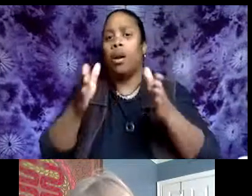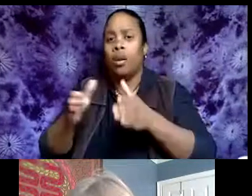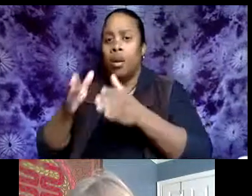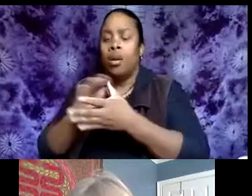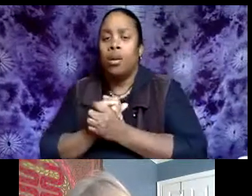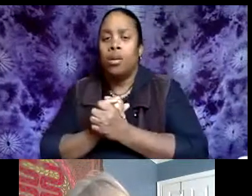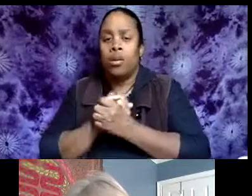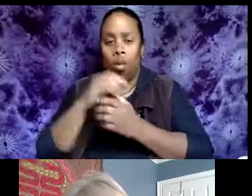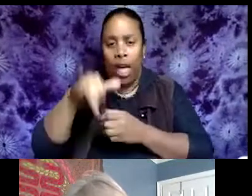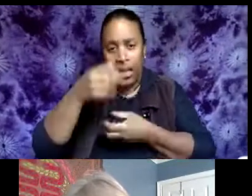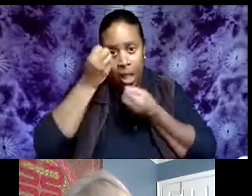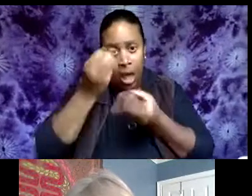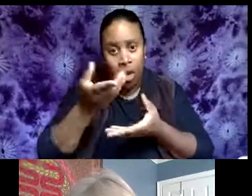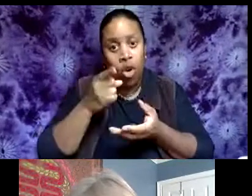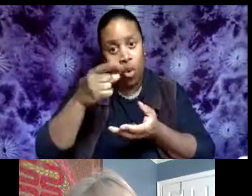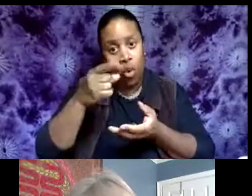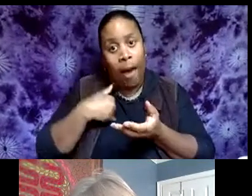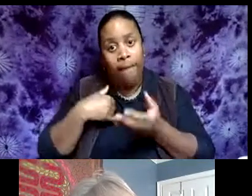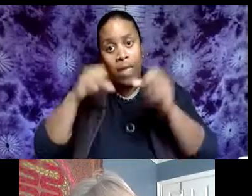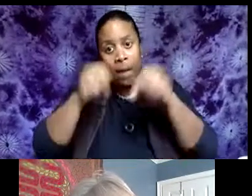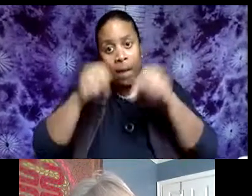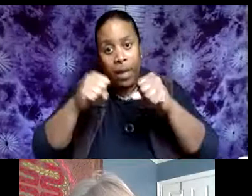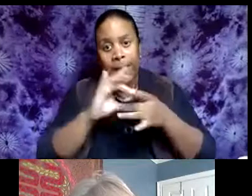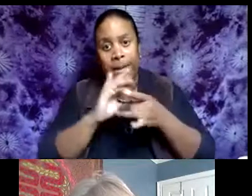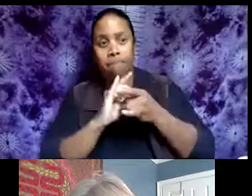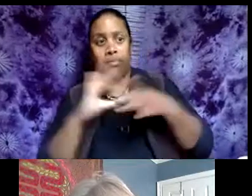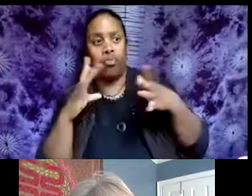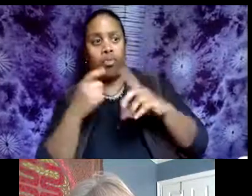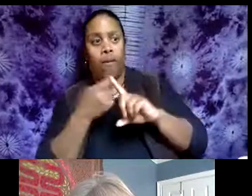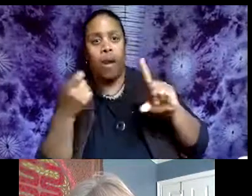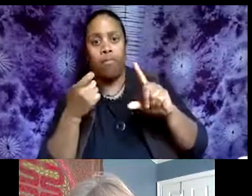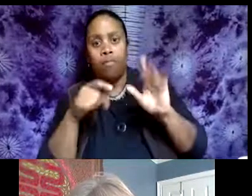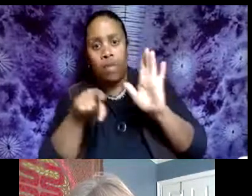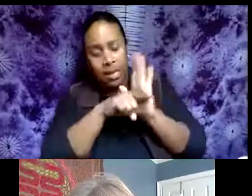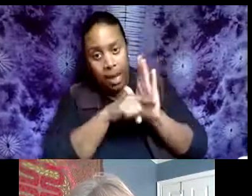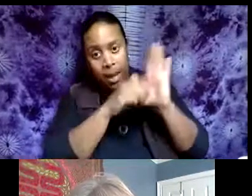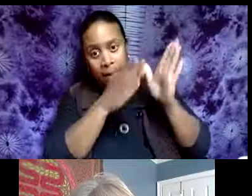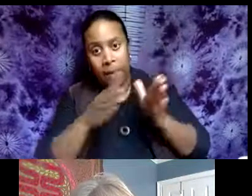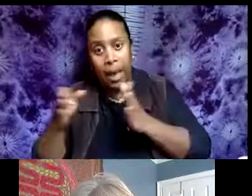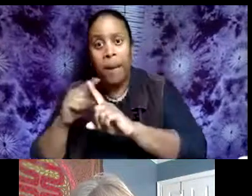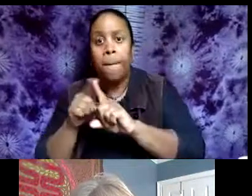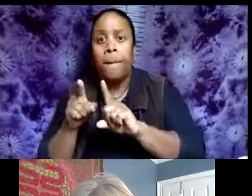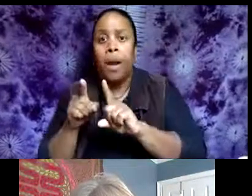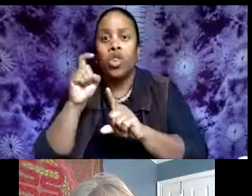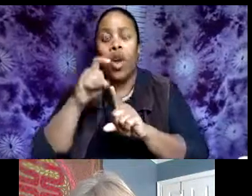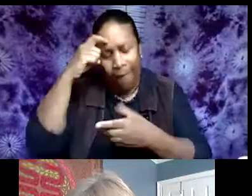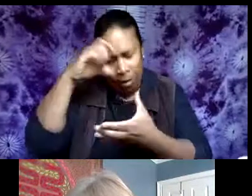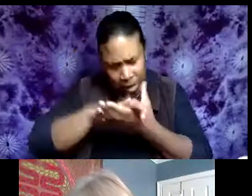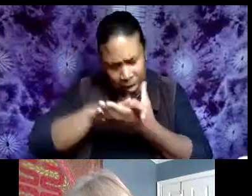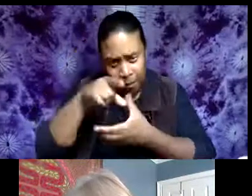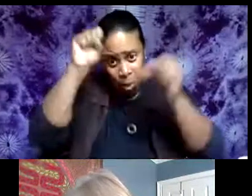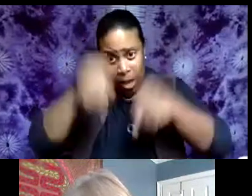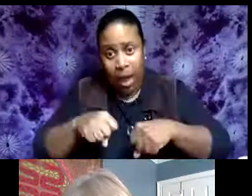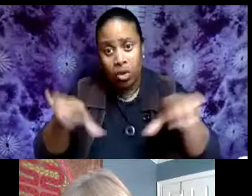is really telling you that you have the ability to break free from these patterns, but you just have to believe that you can do